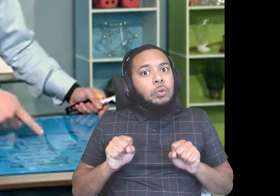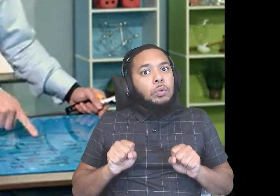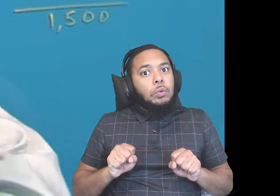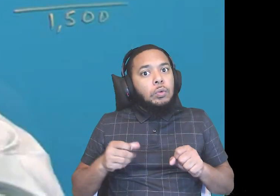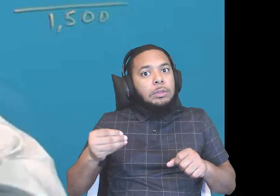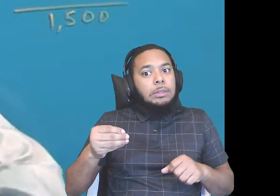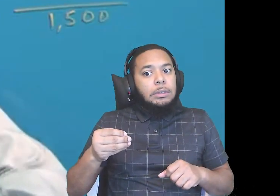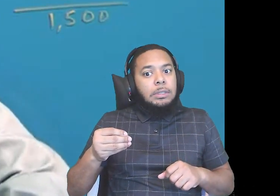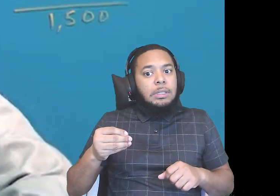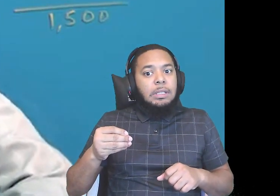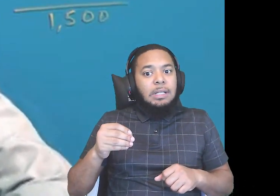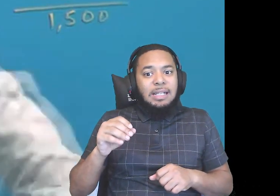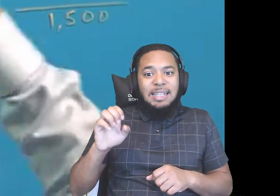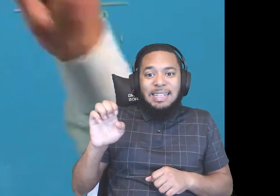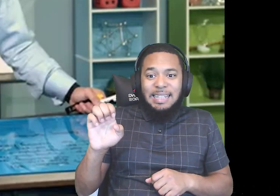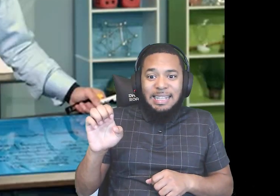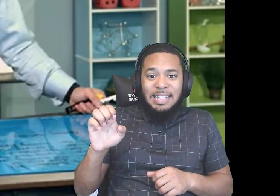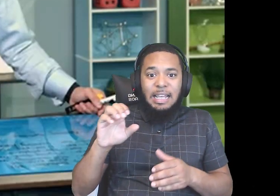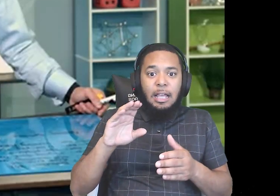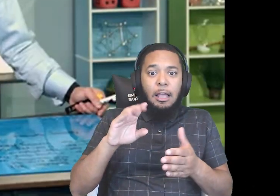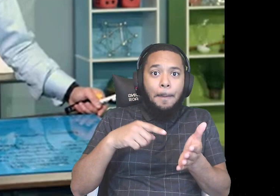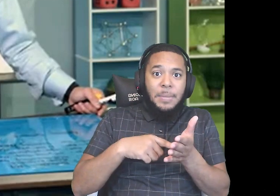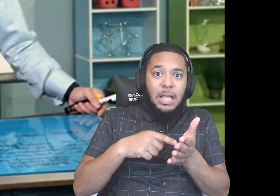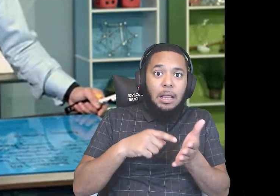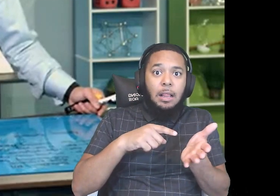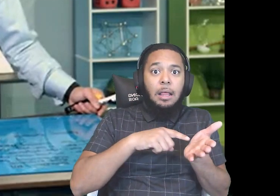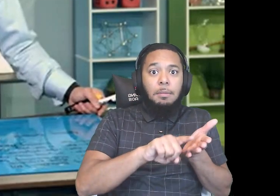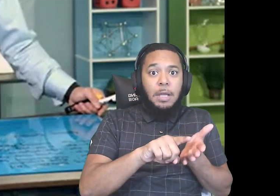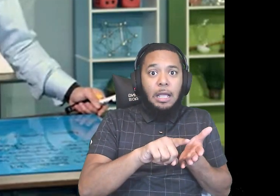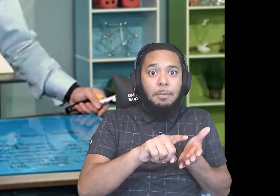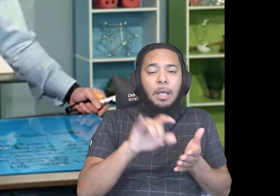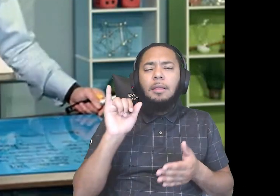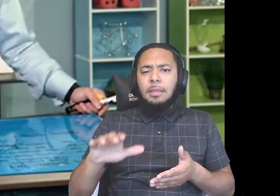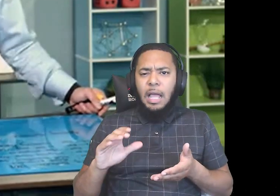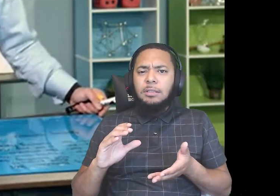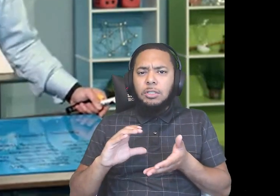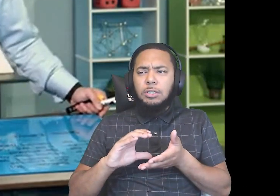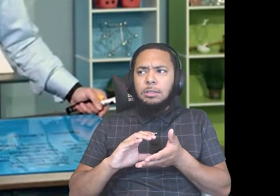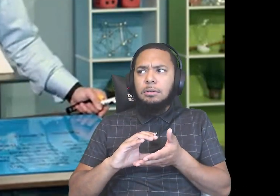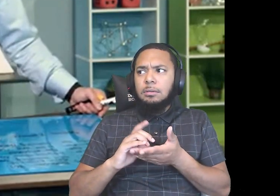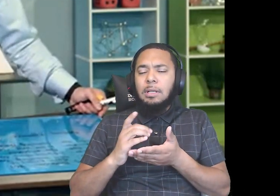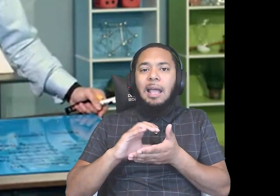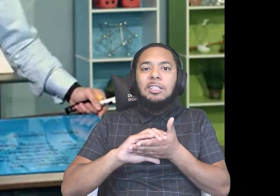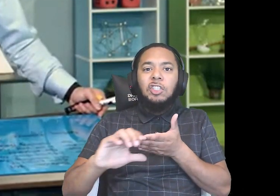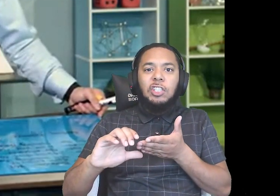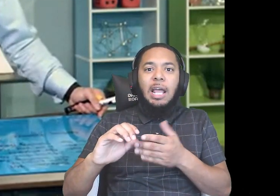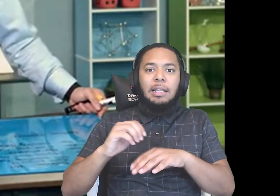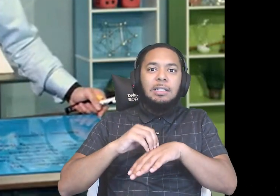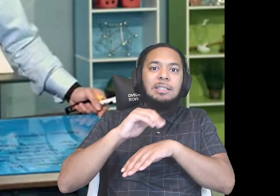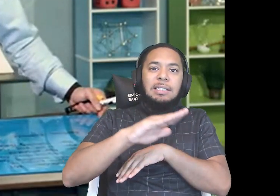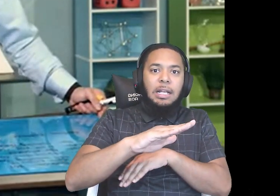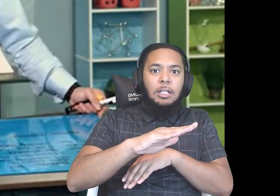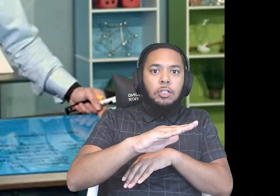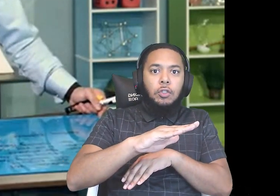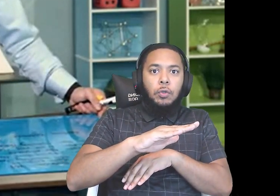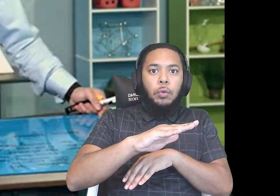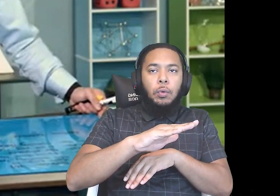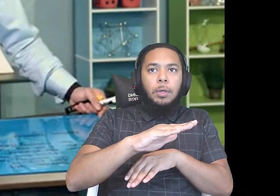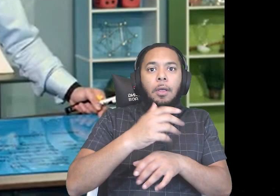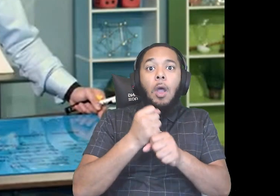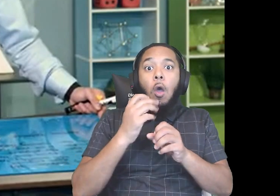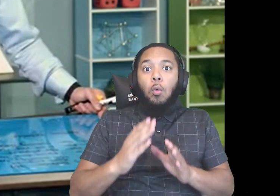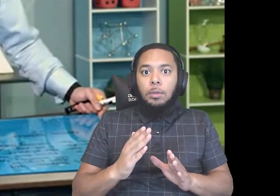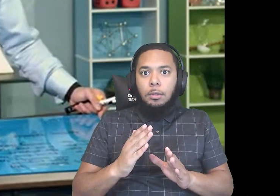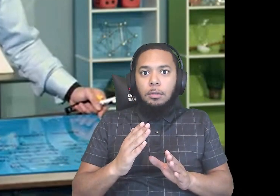this e-bill payment, which is basically like a check that gets mailed to the owner of the house you're living in,